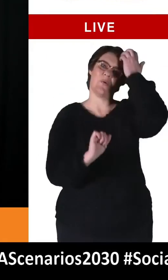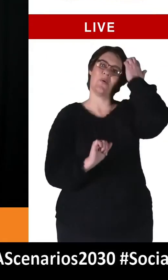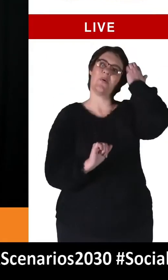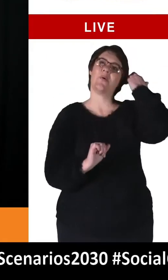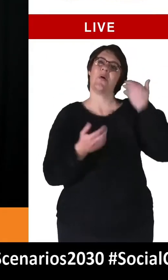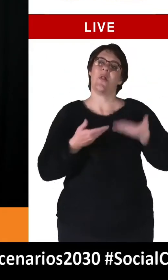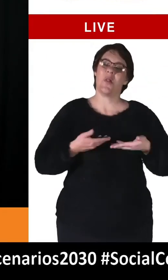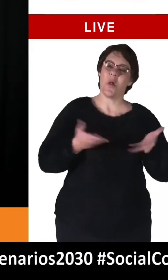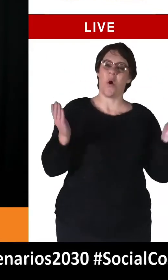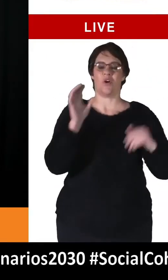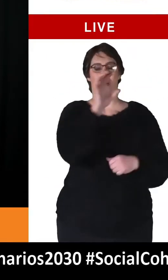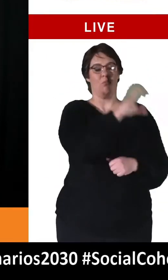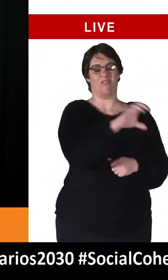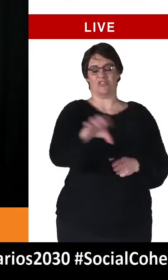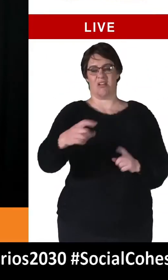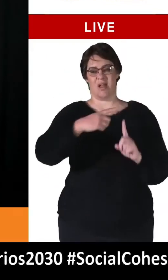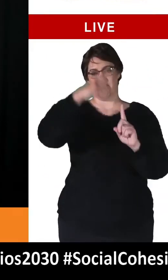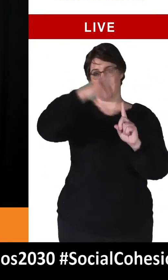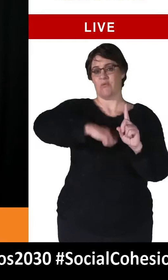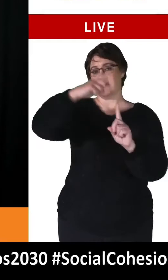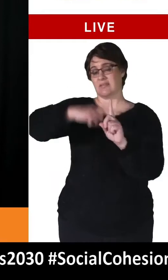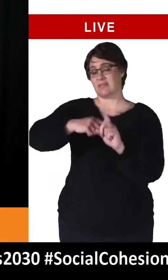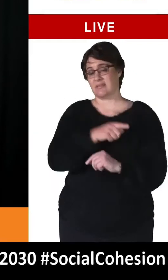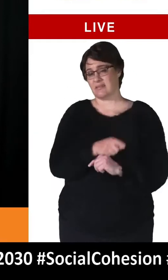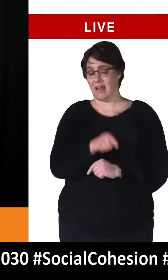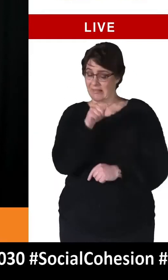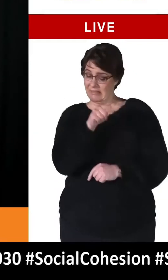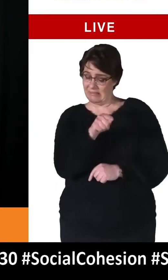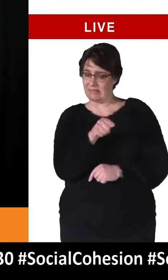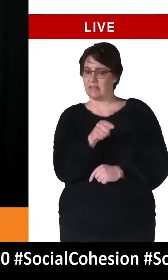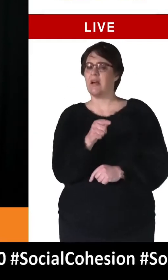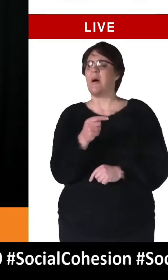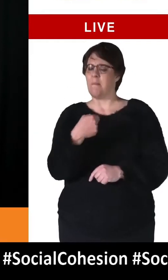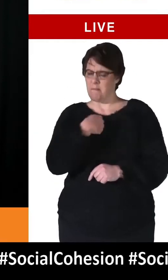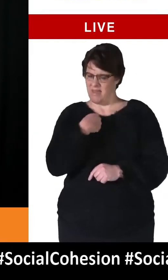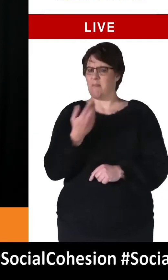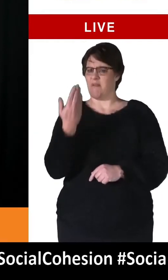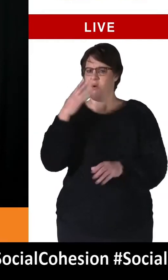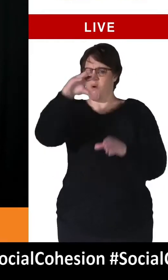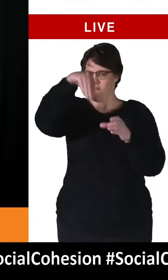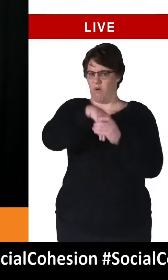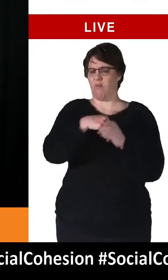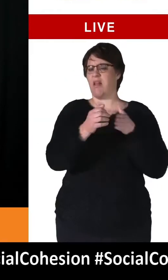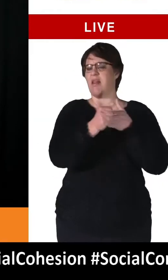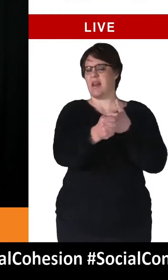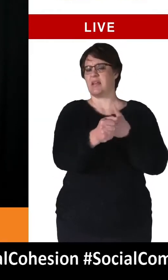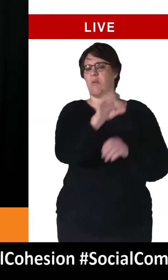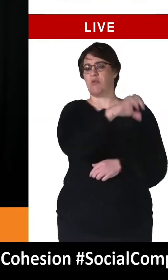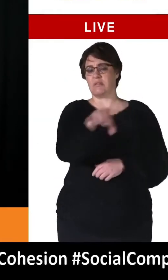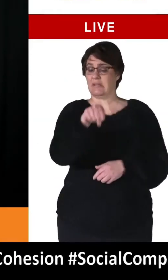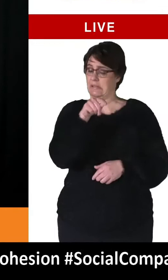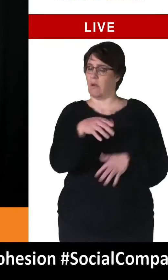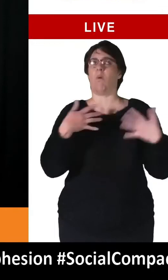the launch of the Provincial Barometers. As a former leader in the province, it is the